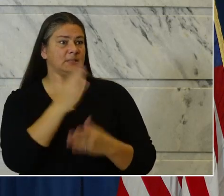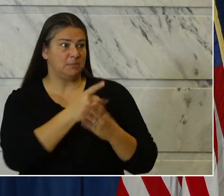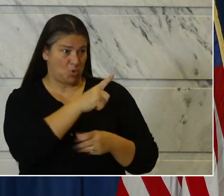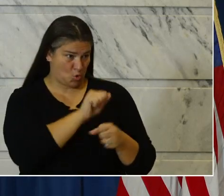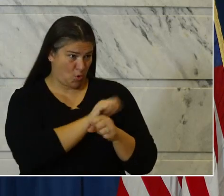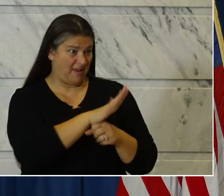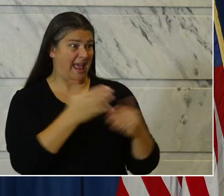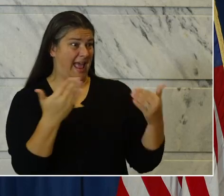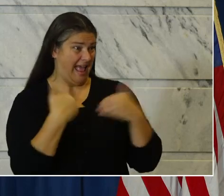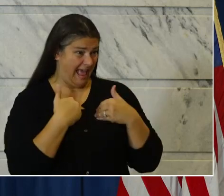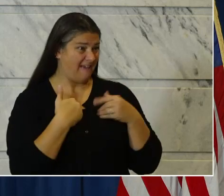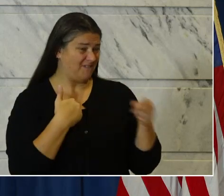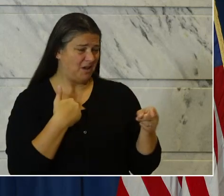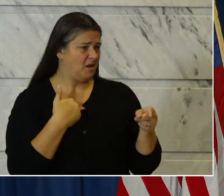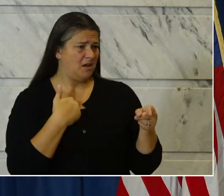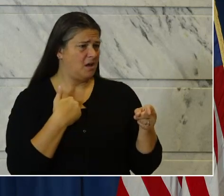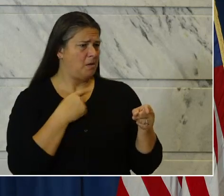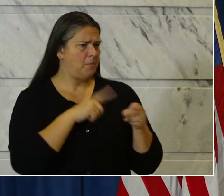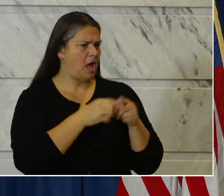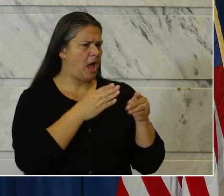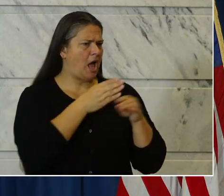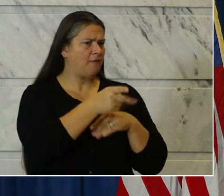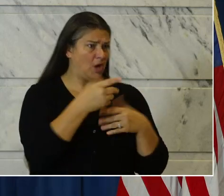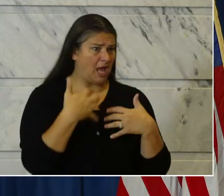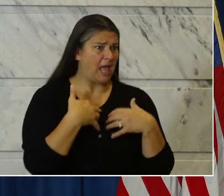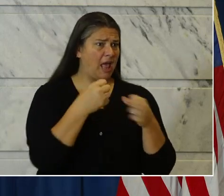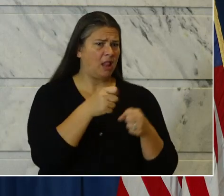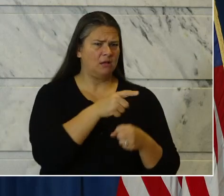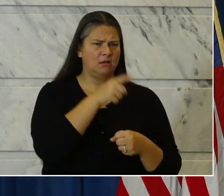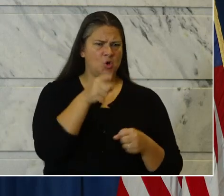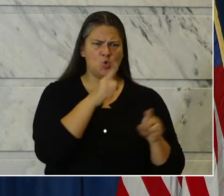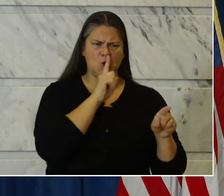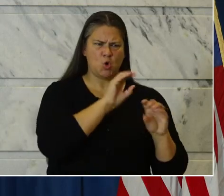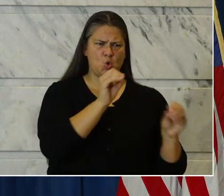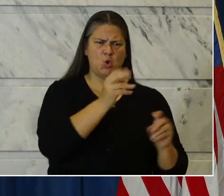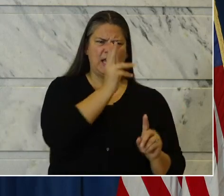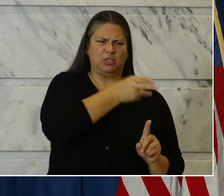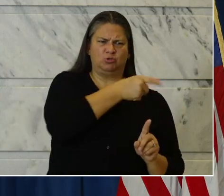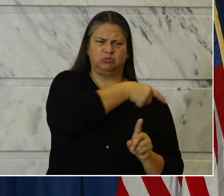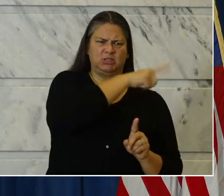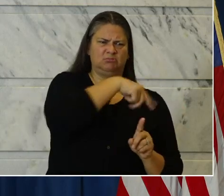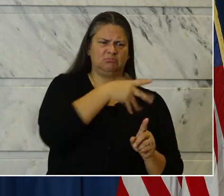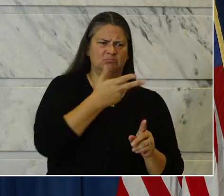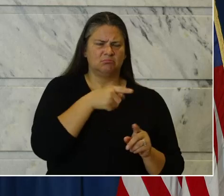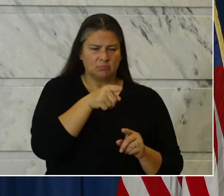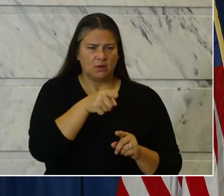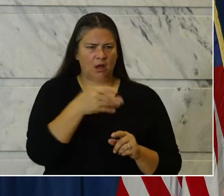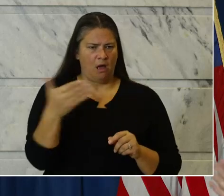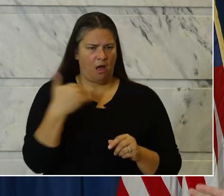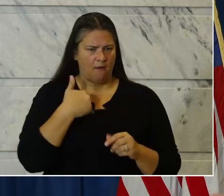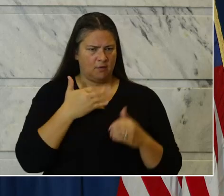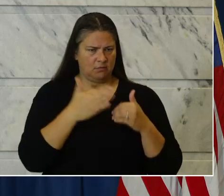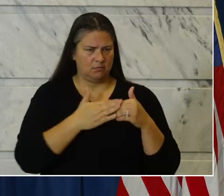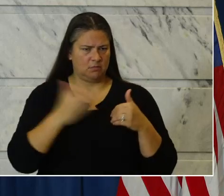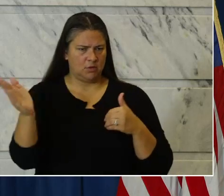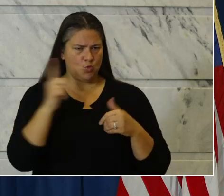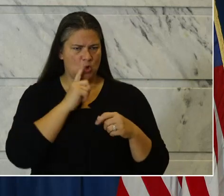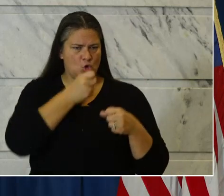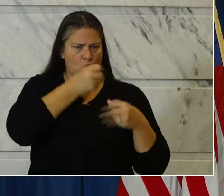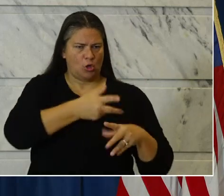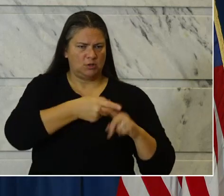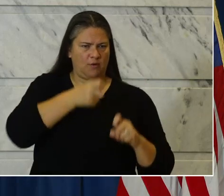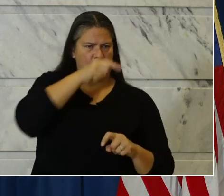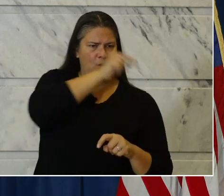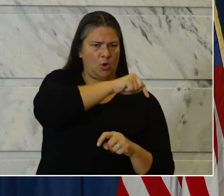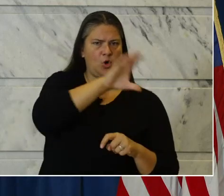kind of severe disease at the initial time they were ill. There's a lot we don't know yet. We're in a much better place than we were at the beginning.